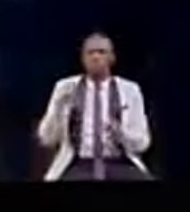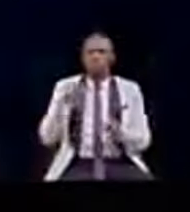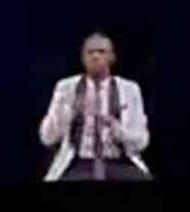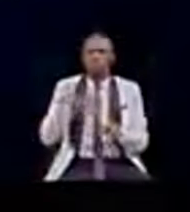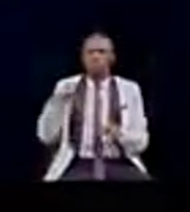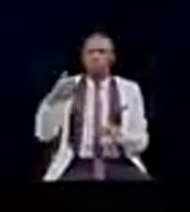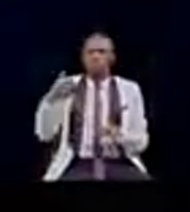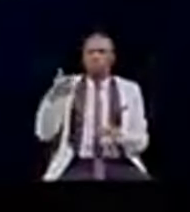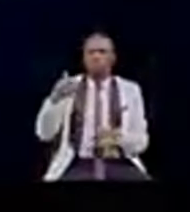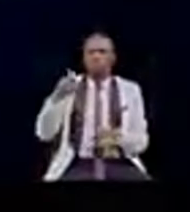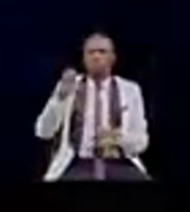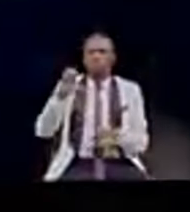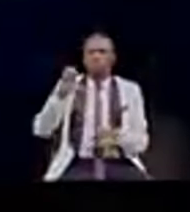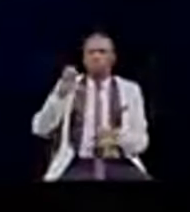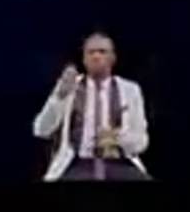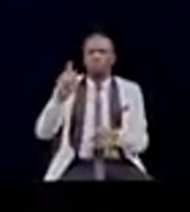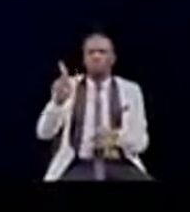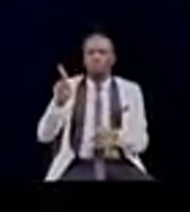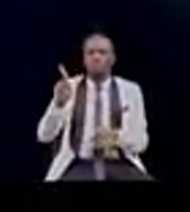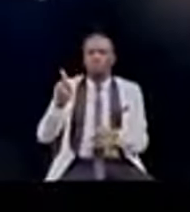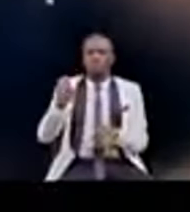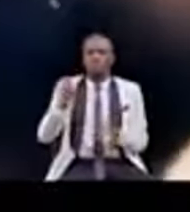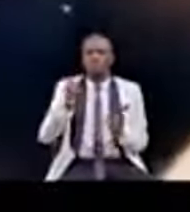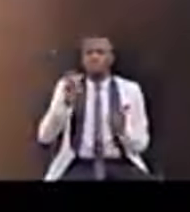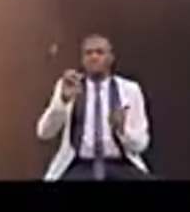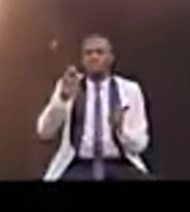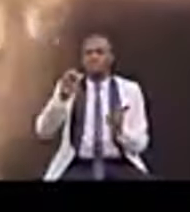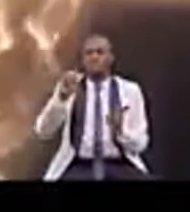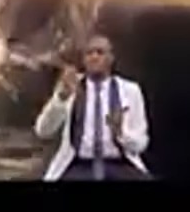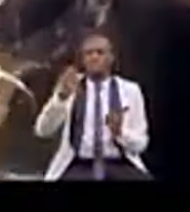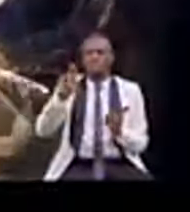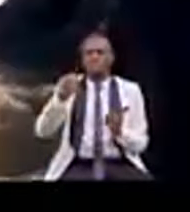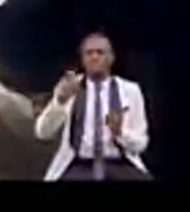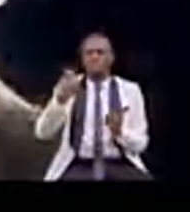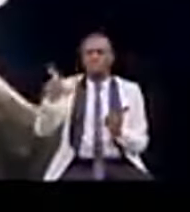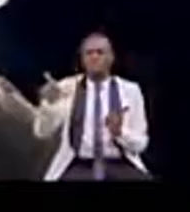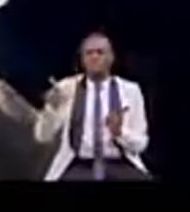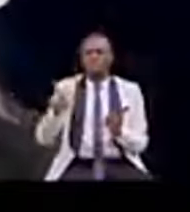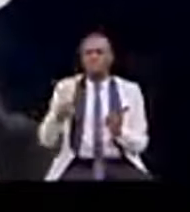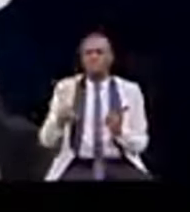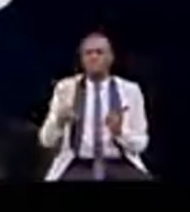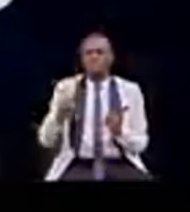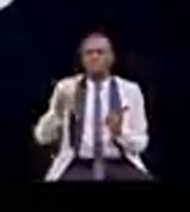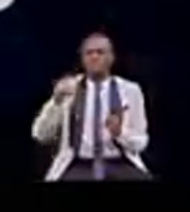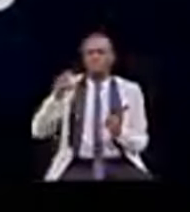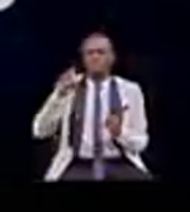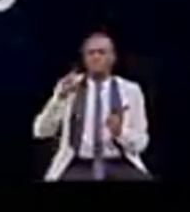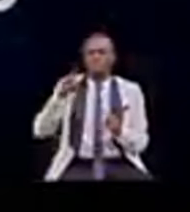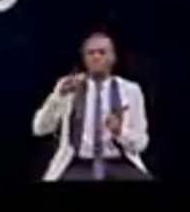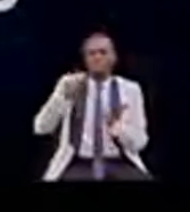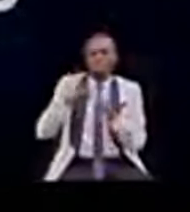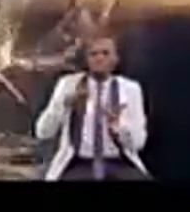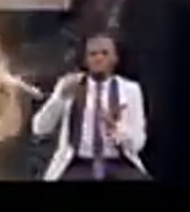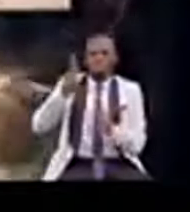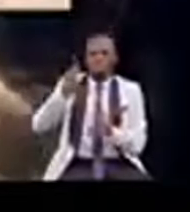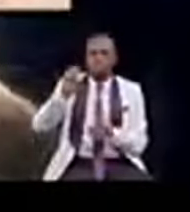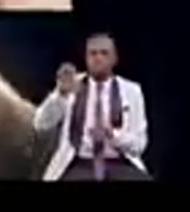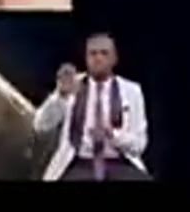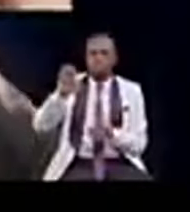I, the Son of Man, am?" Peter answered by revelation,